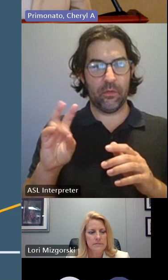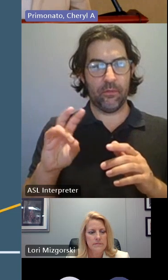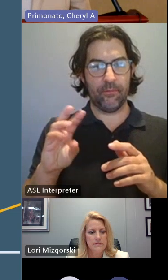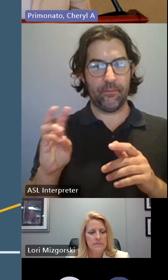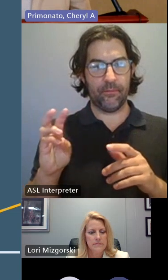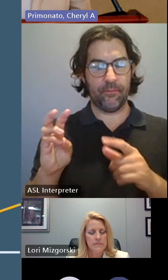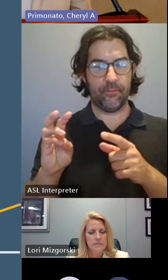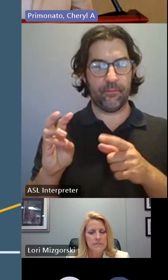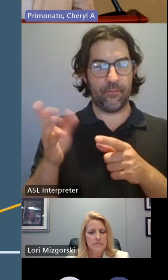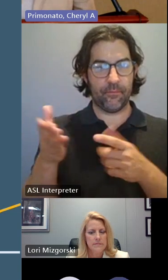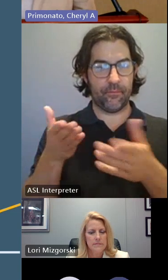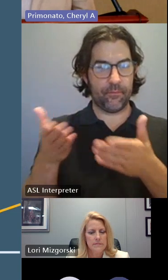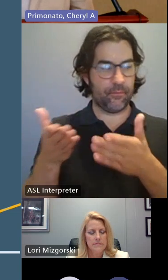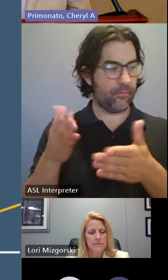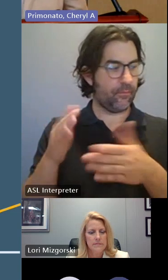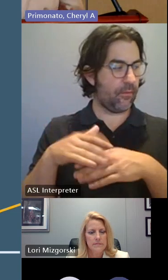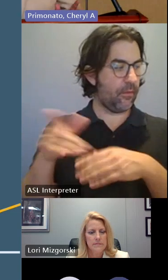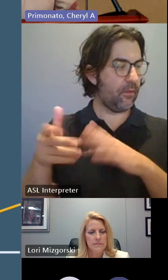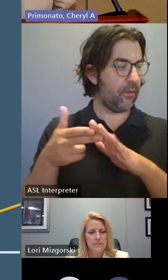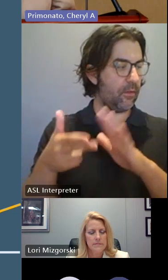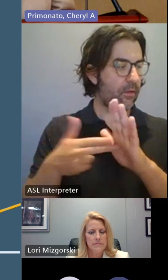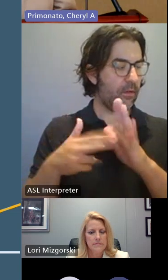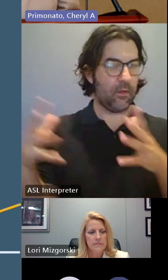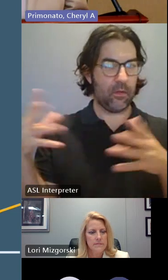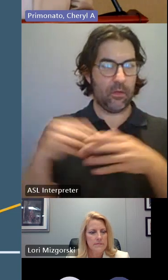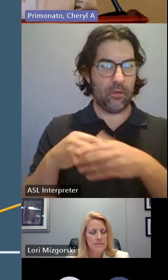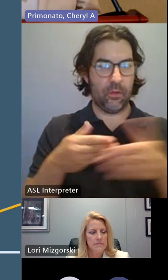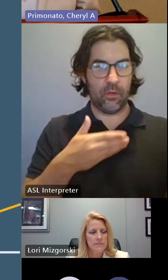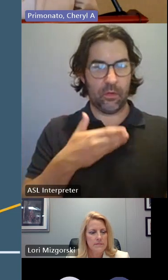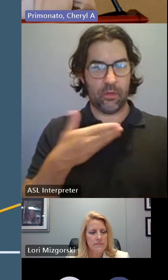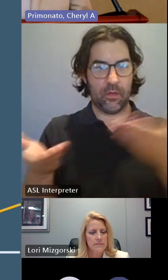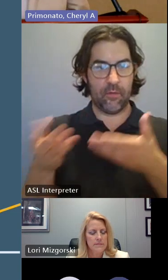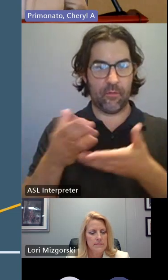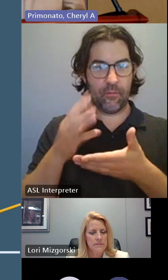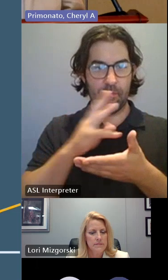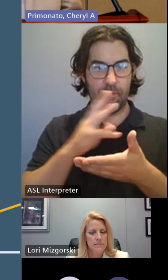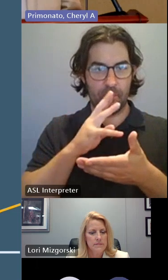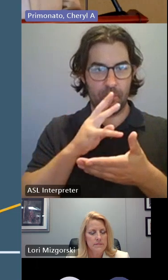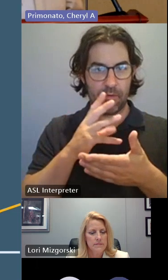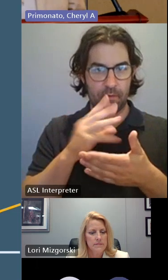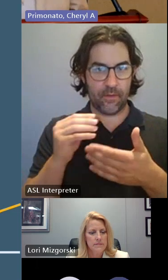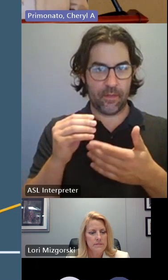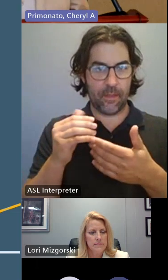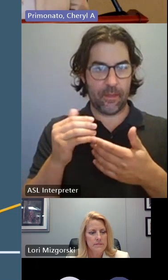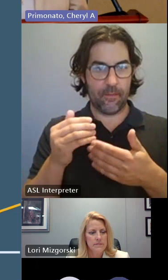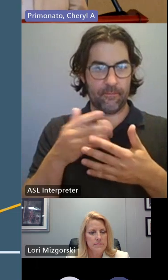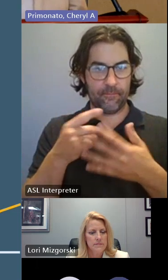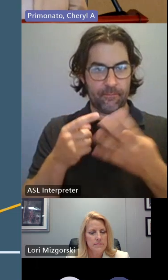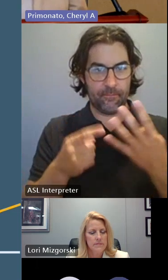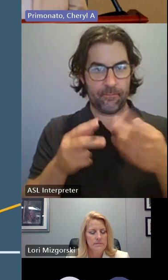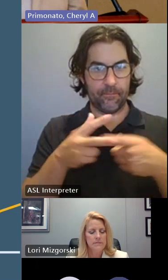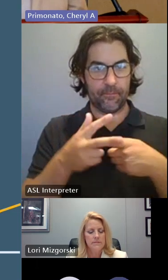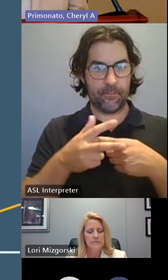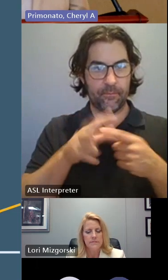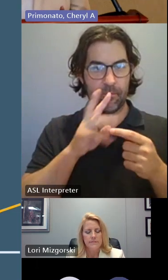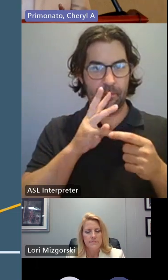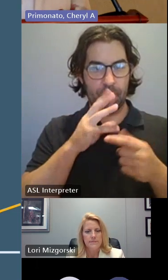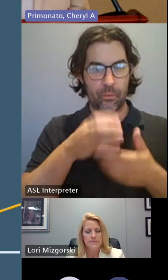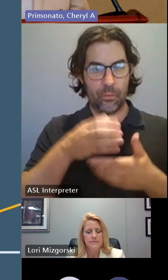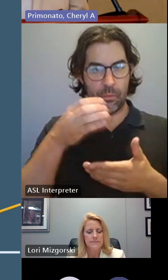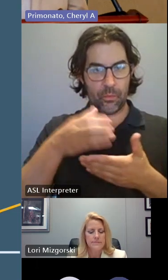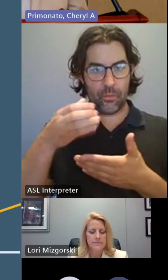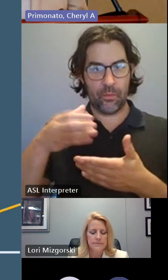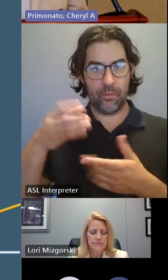44000-24676. The services on this contract includes the delivery of bottled drinking water and provisions and maintenance of water cooler. It